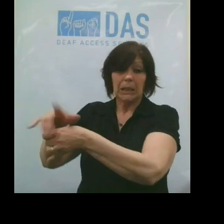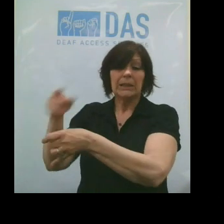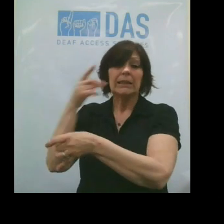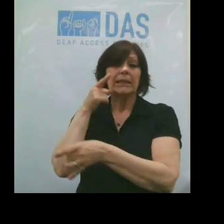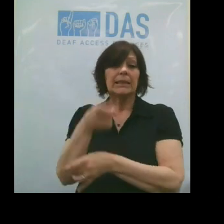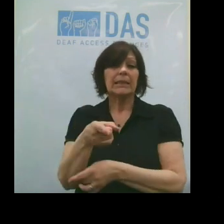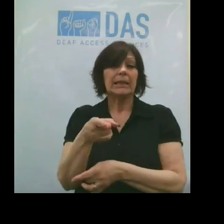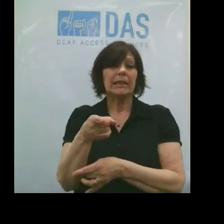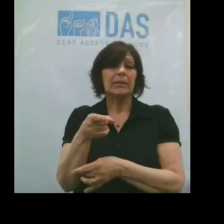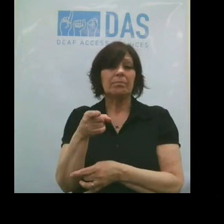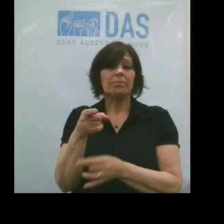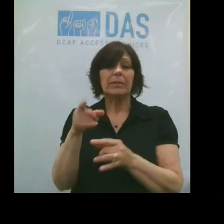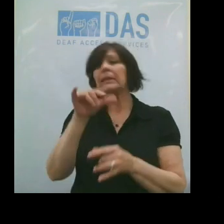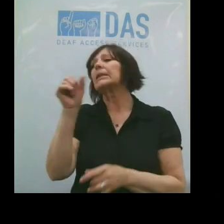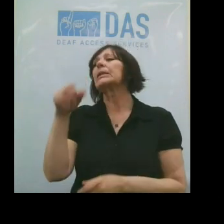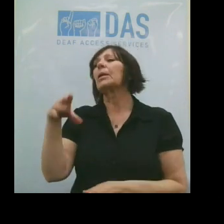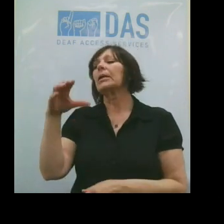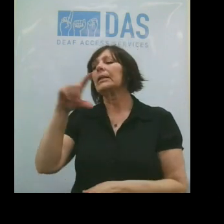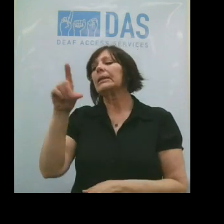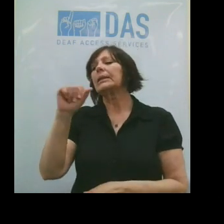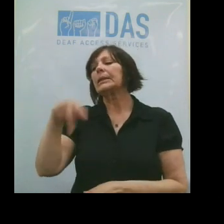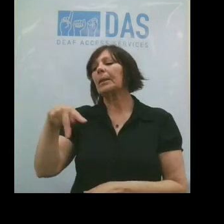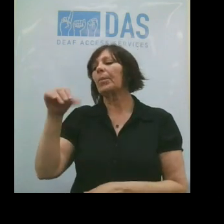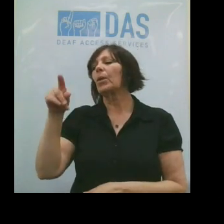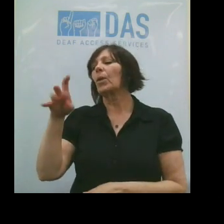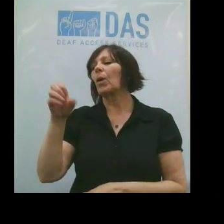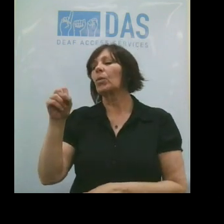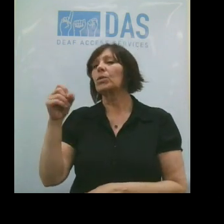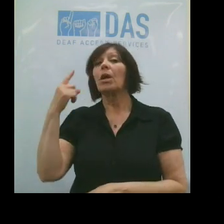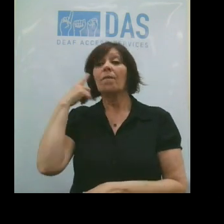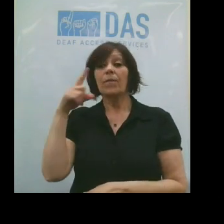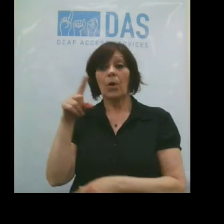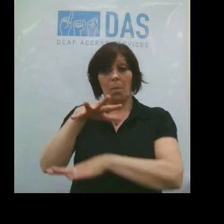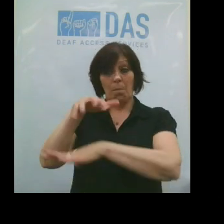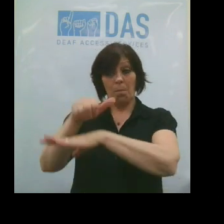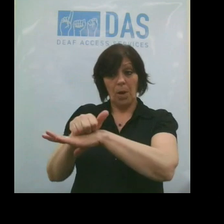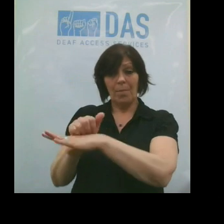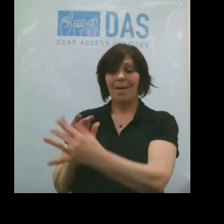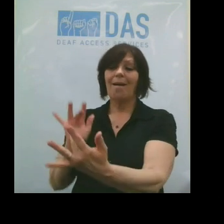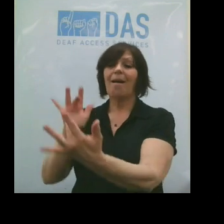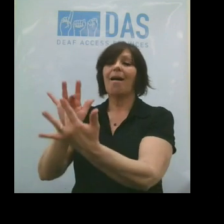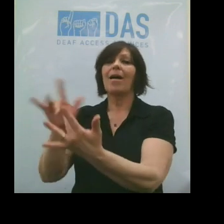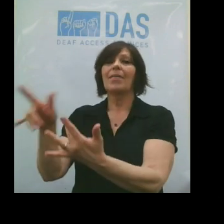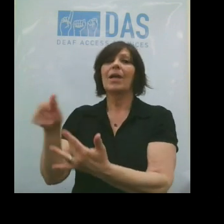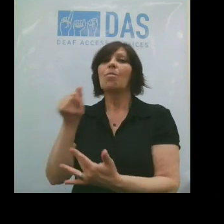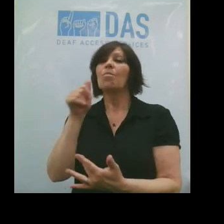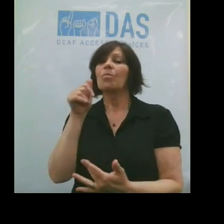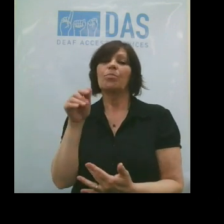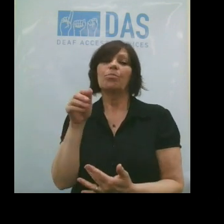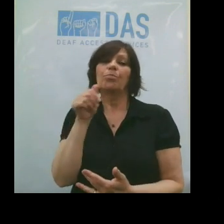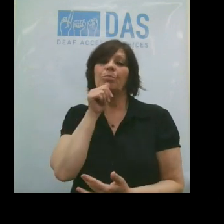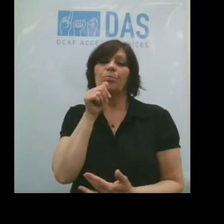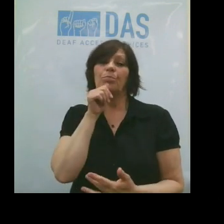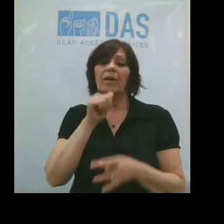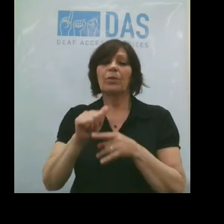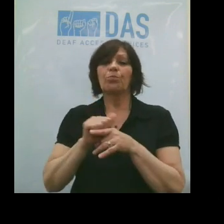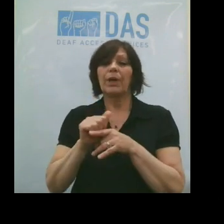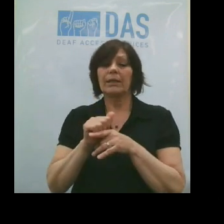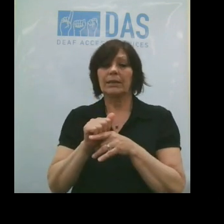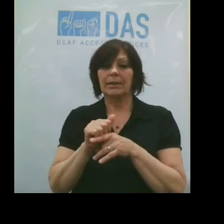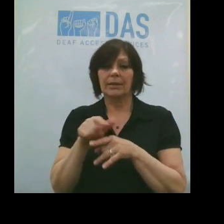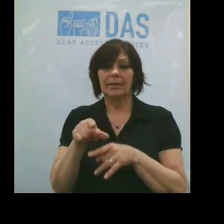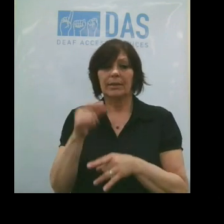on the screen. To set up an appointment, you have to contact the private practice group. So if